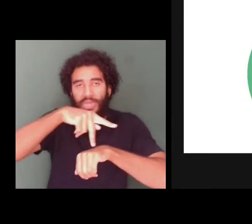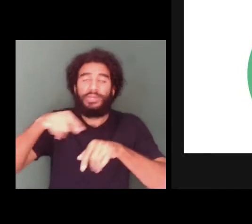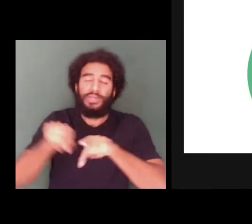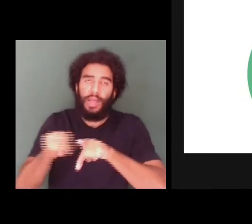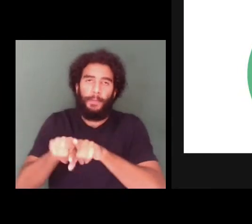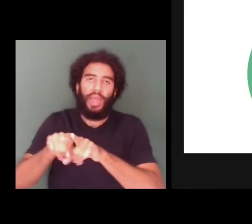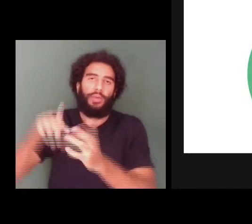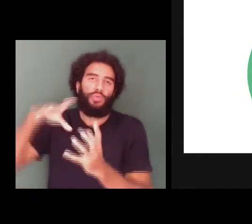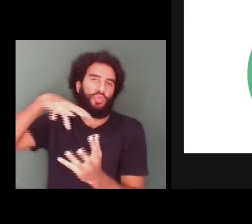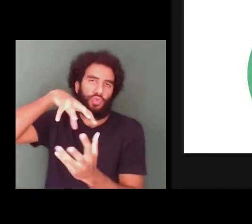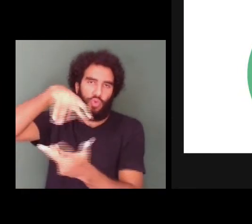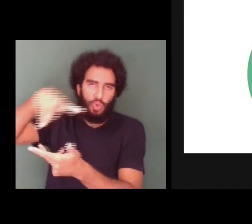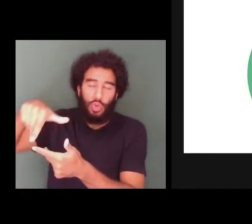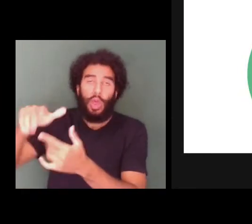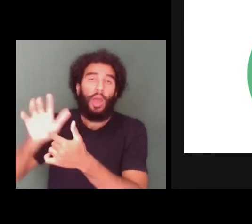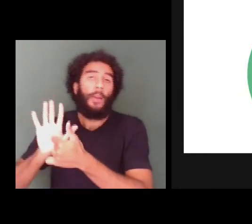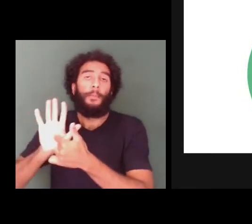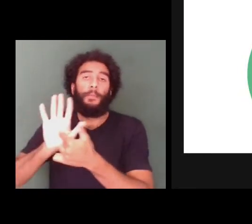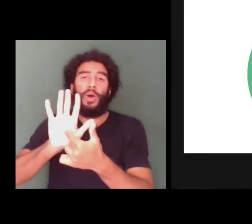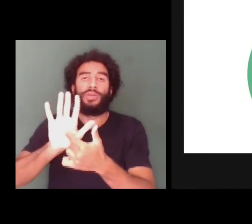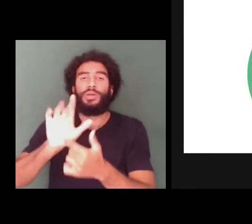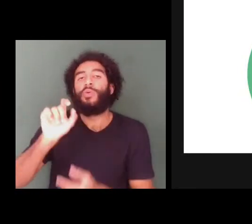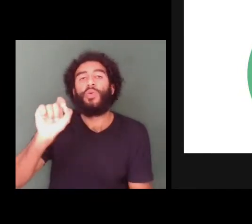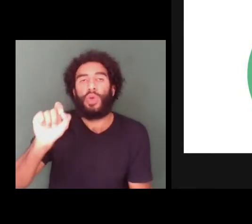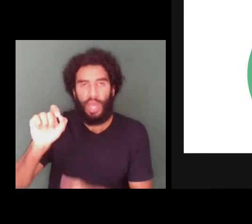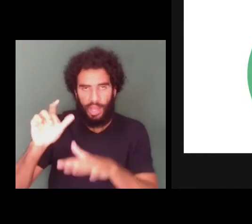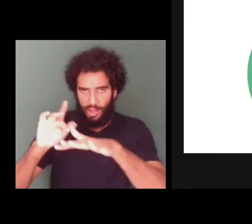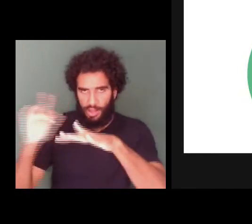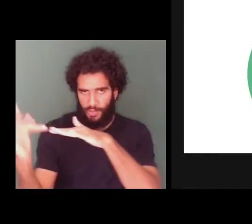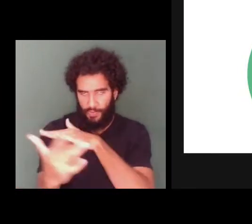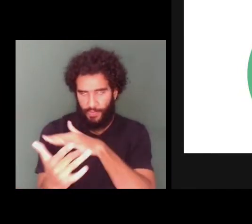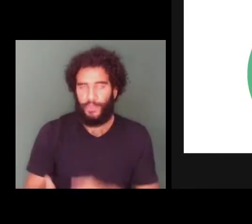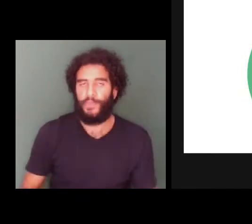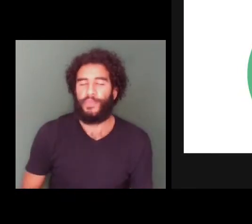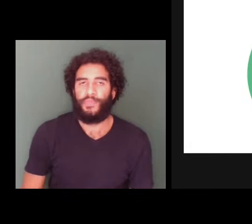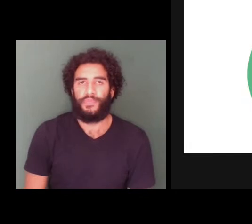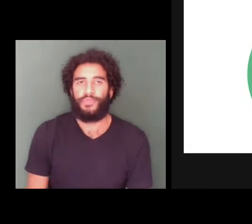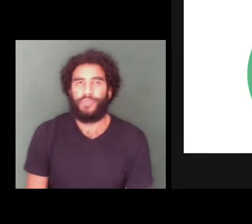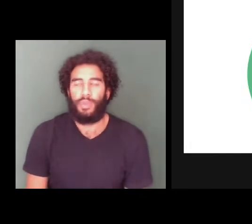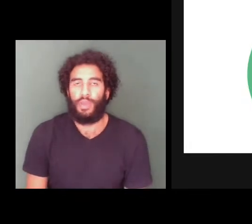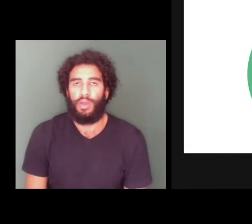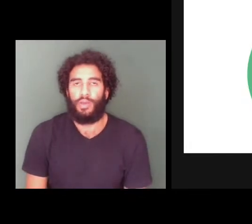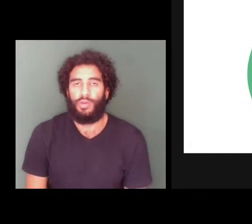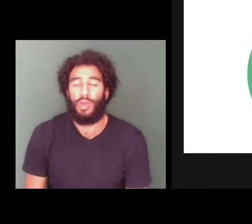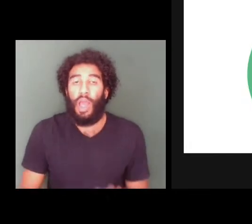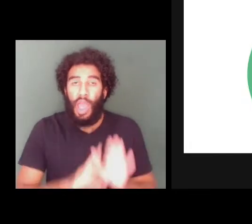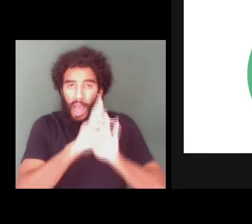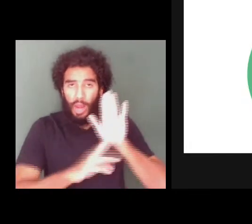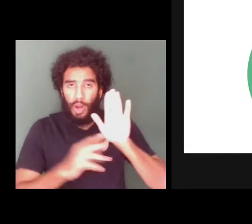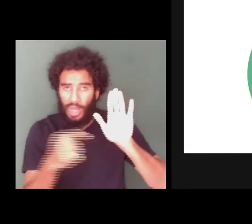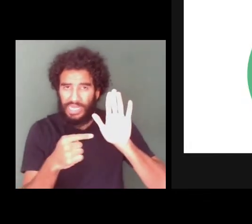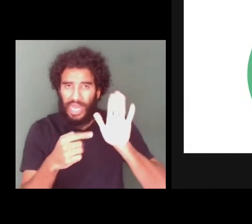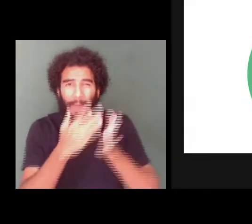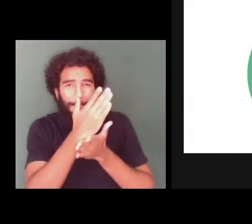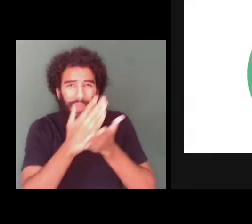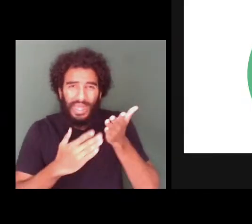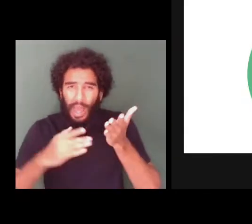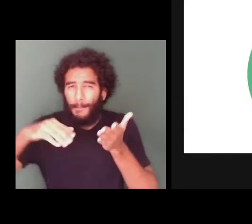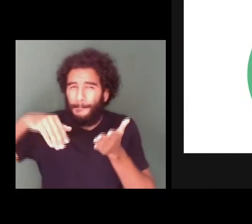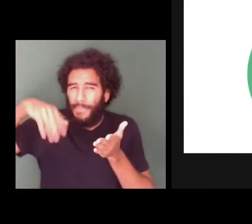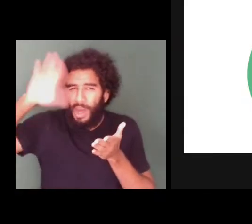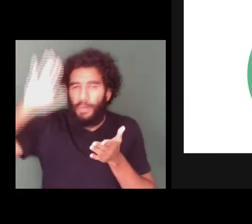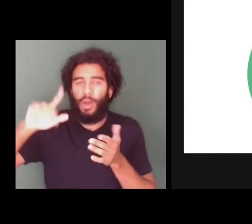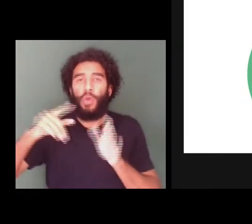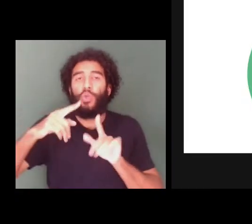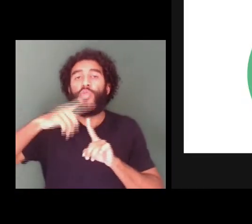key messages from that report? First of all, this kind of marketing is ubiquitous and has become the primary form of marketing in